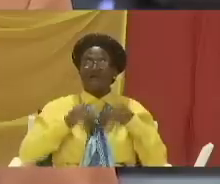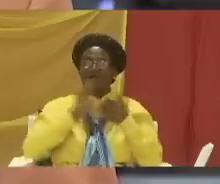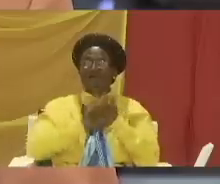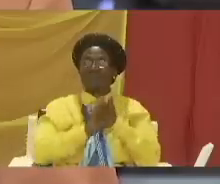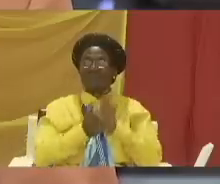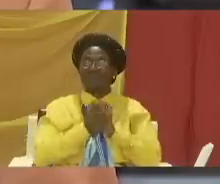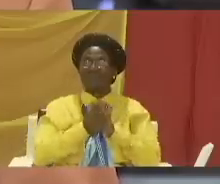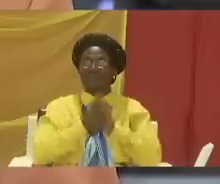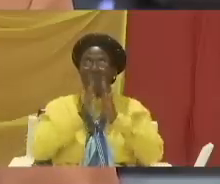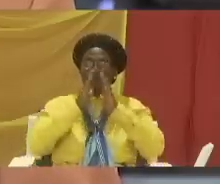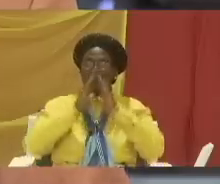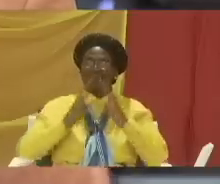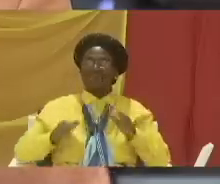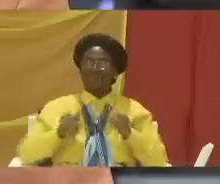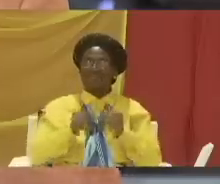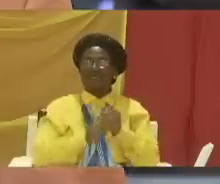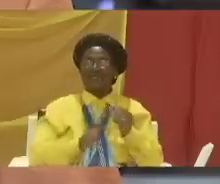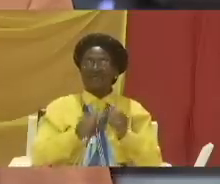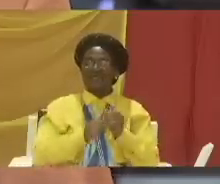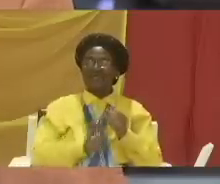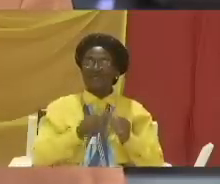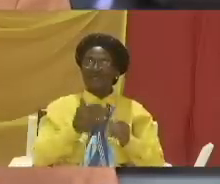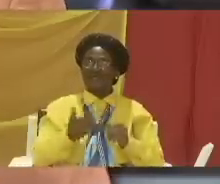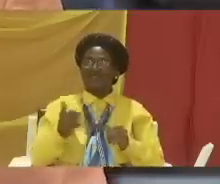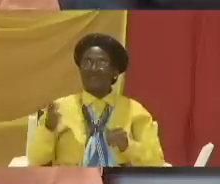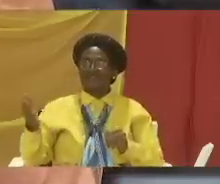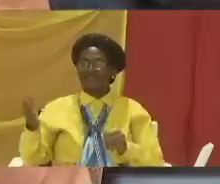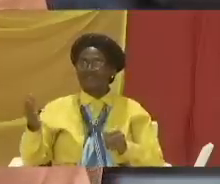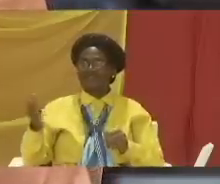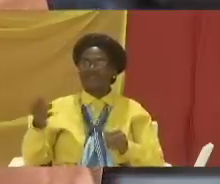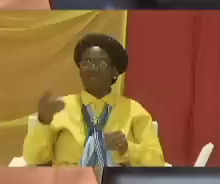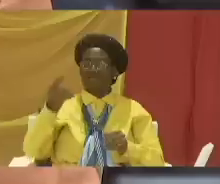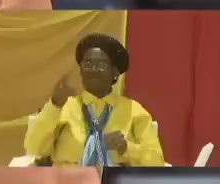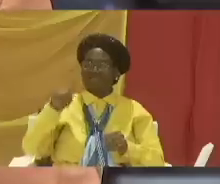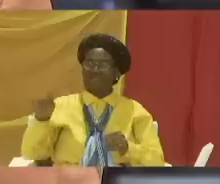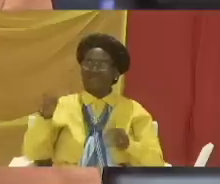Everything about Jerusalem, the present Jerusalem,